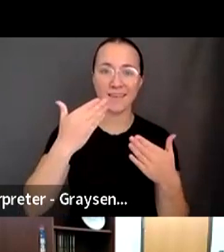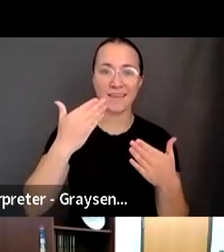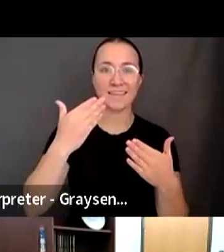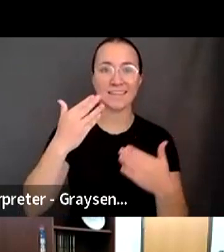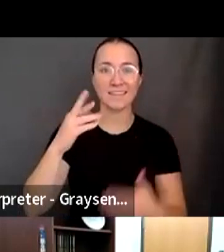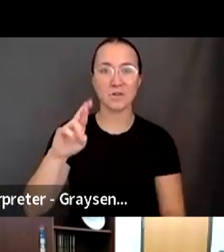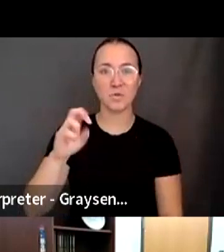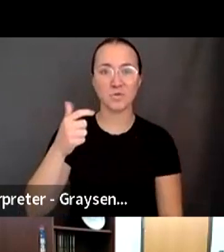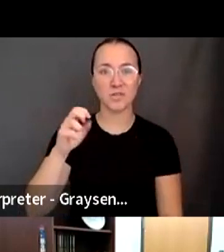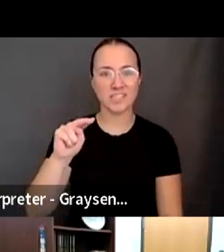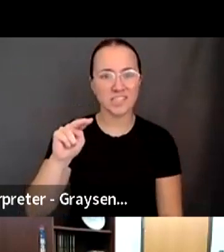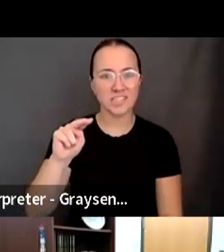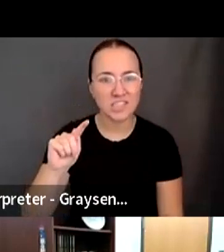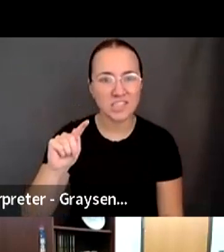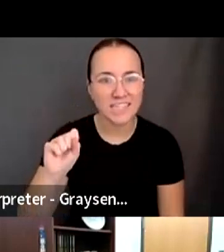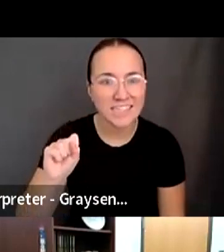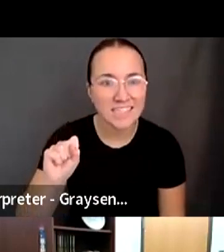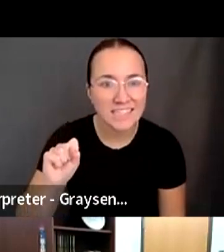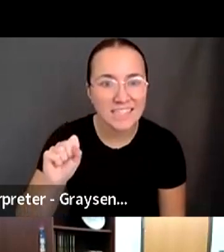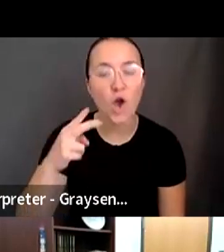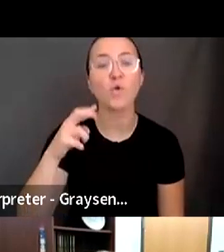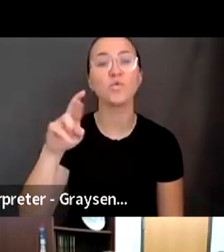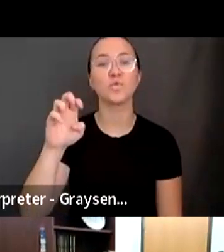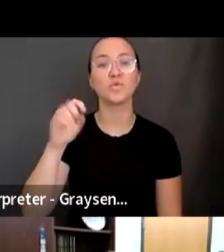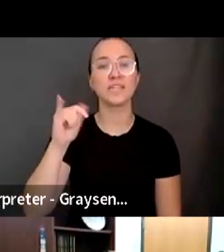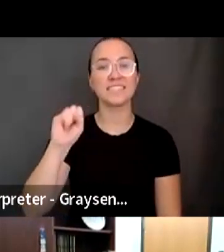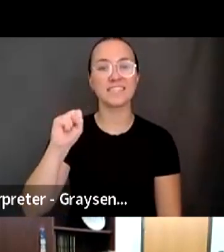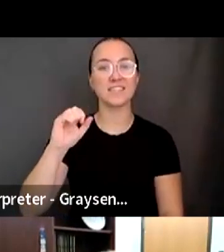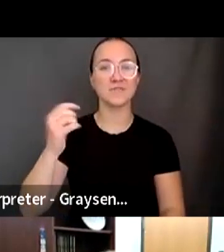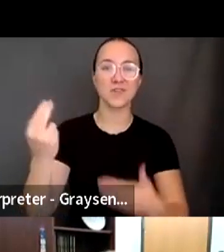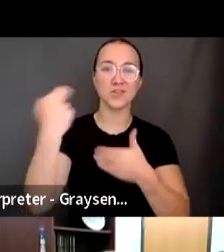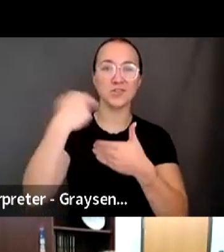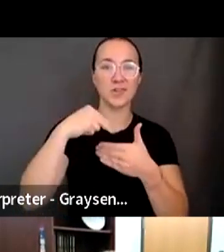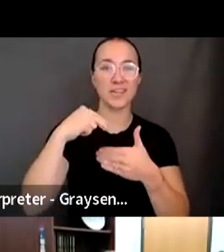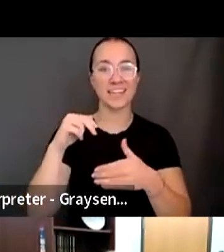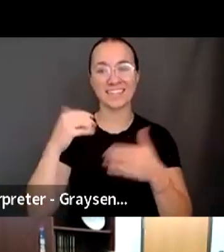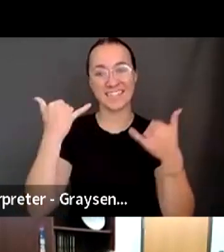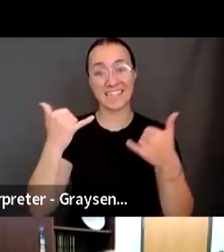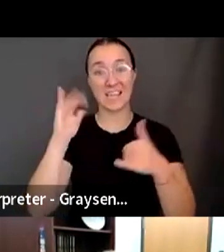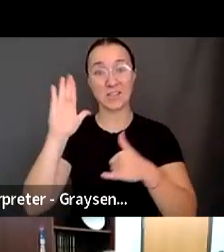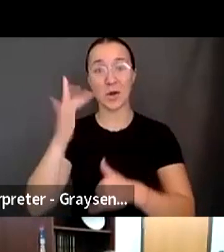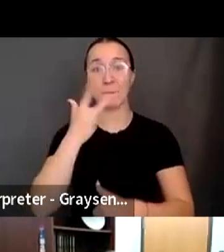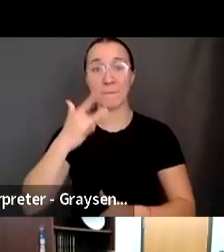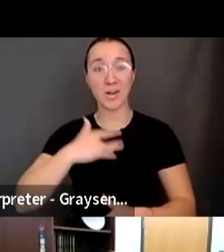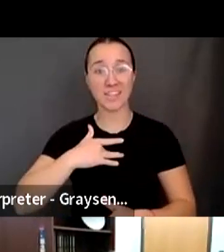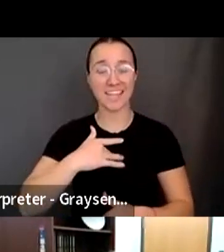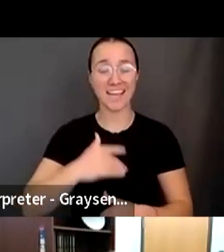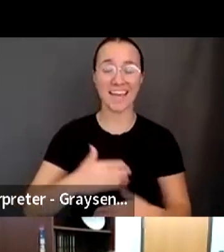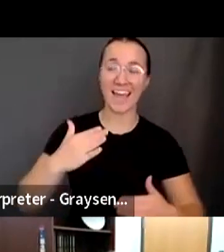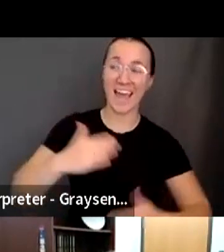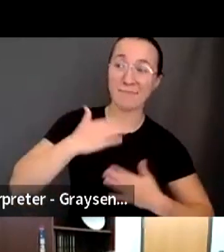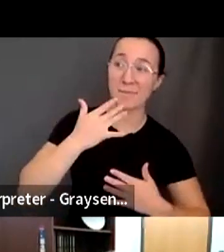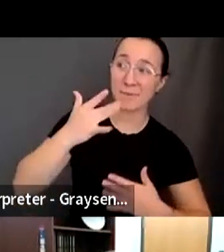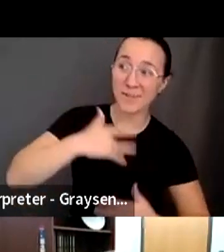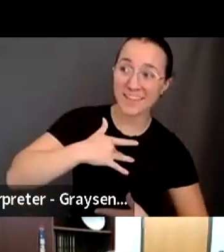on her birthday. Happy birthday, young lady. Happy birthday, Regis. Thank you.